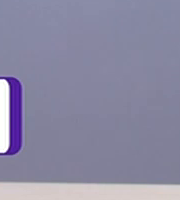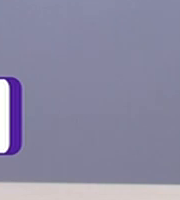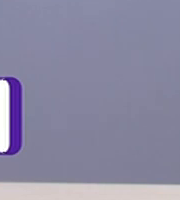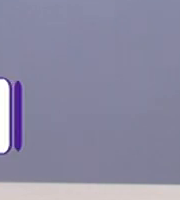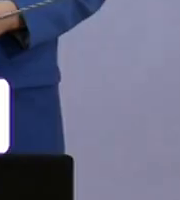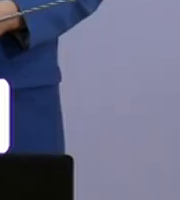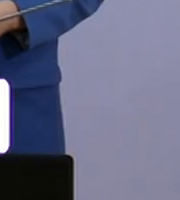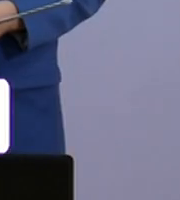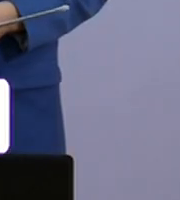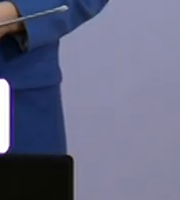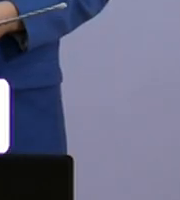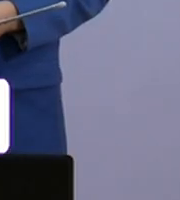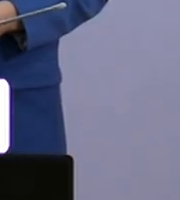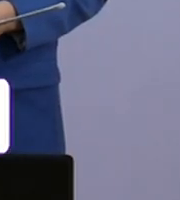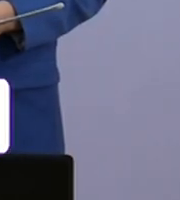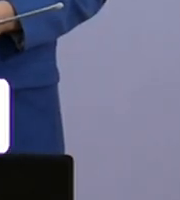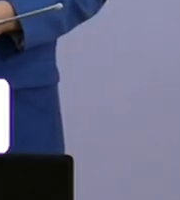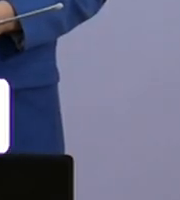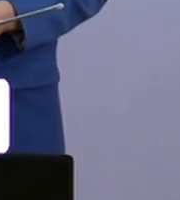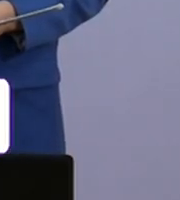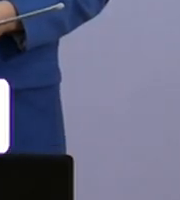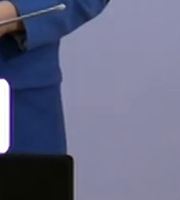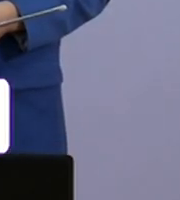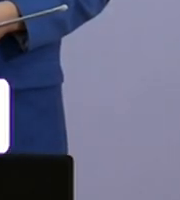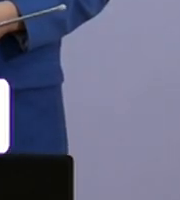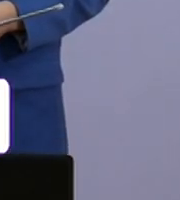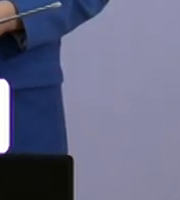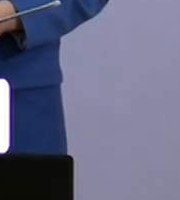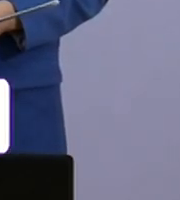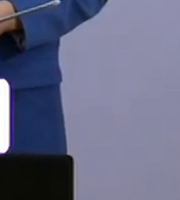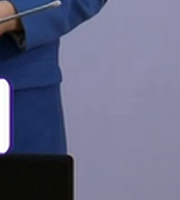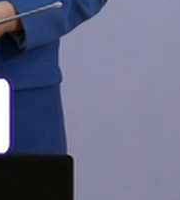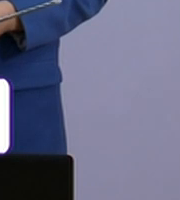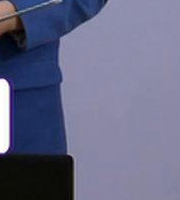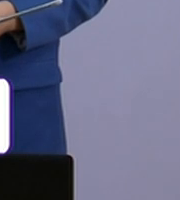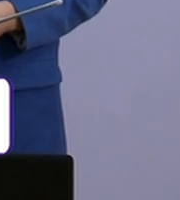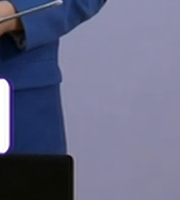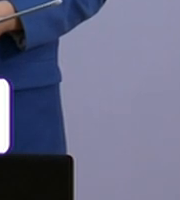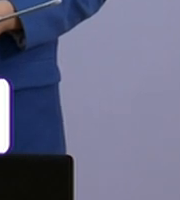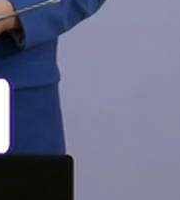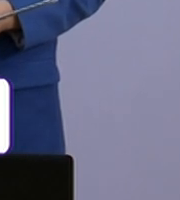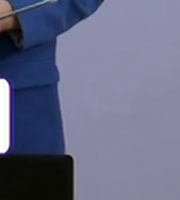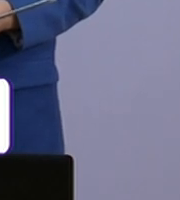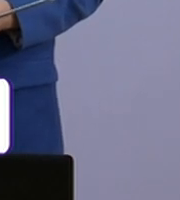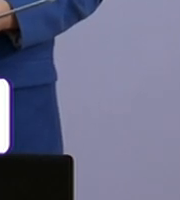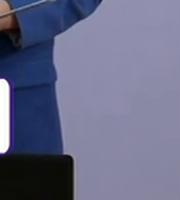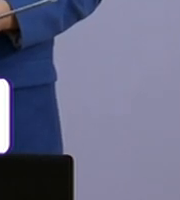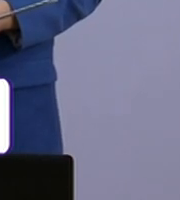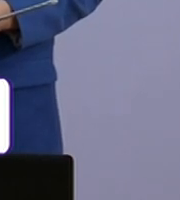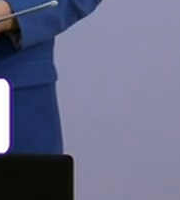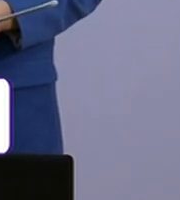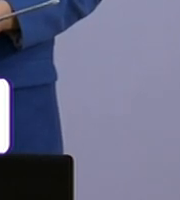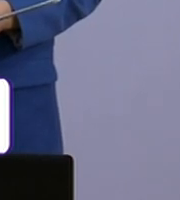notes. In previous lessons, we talked about culture shock in general, how to deal with